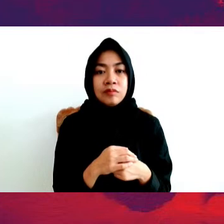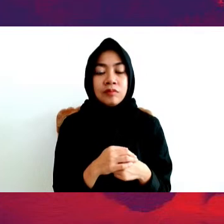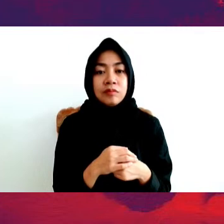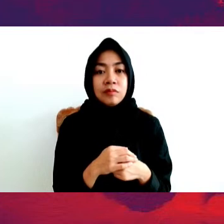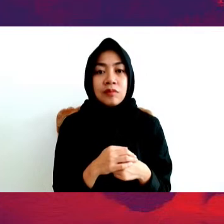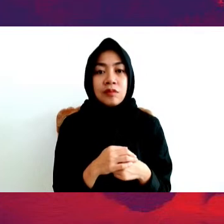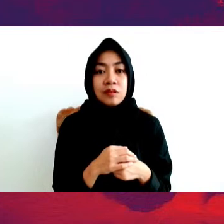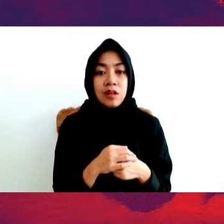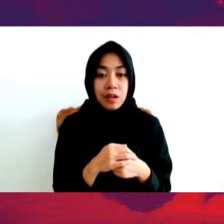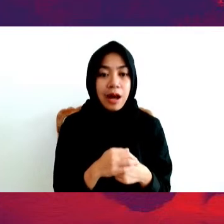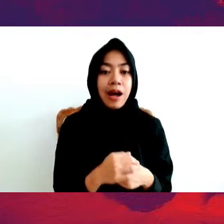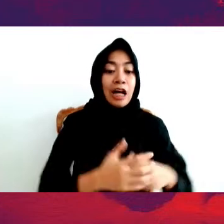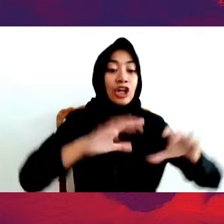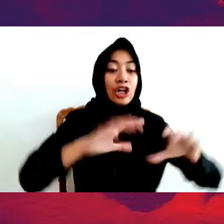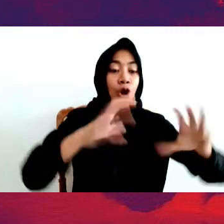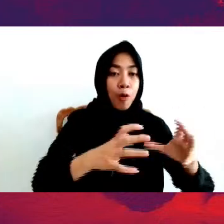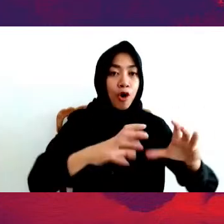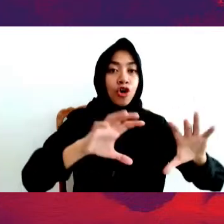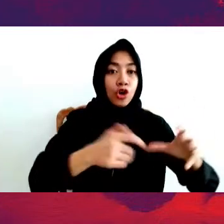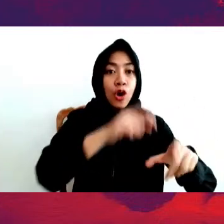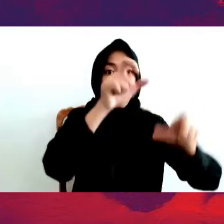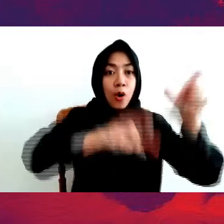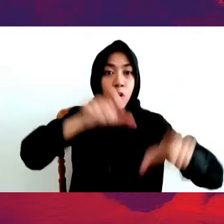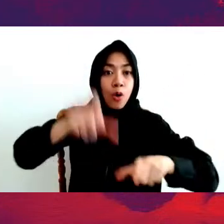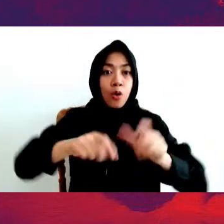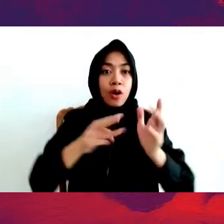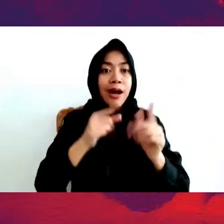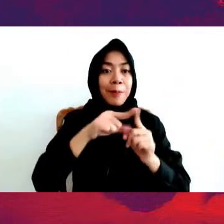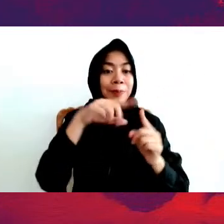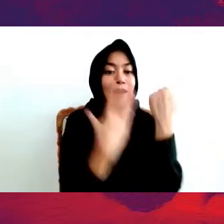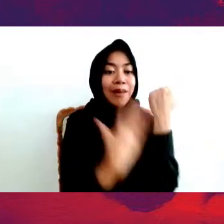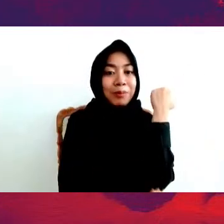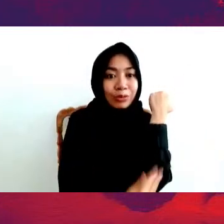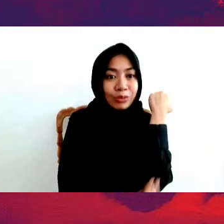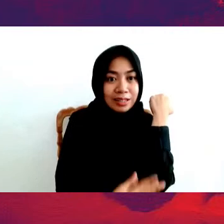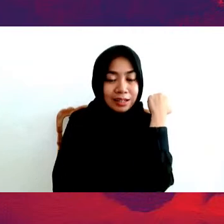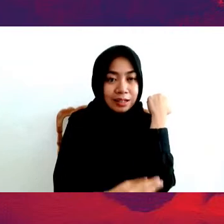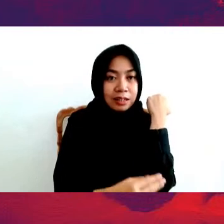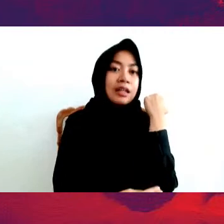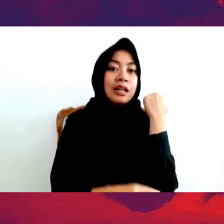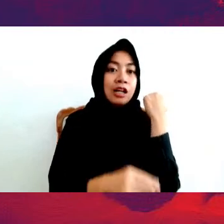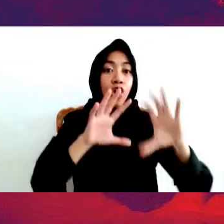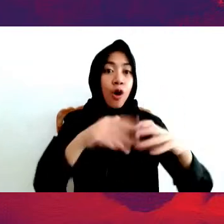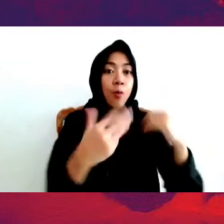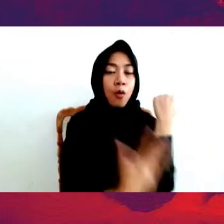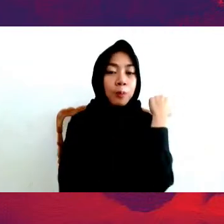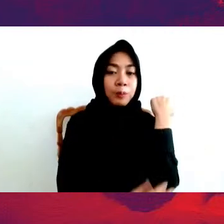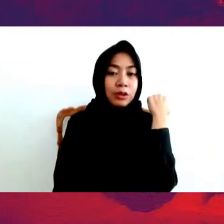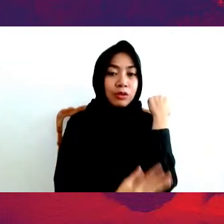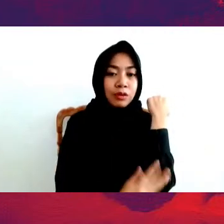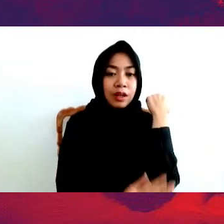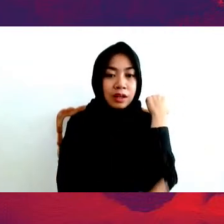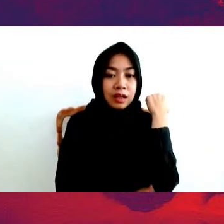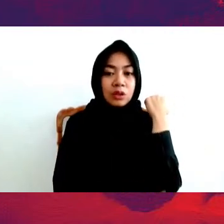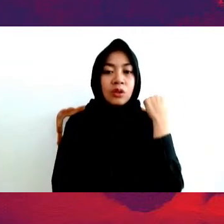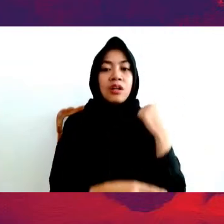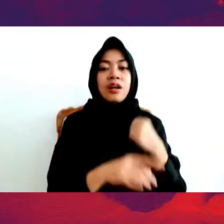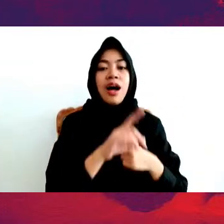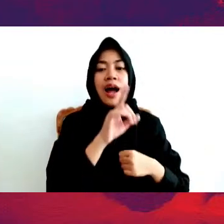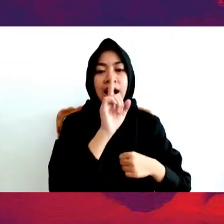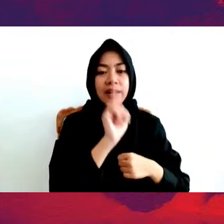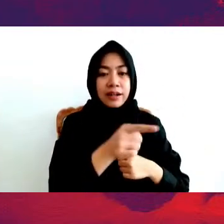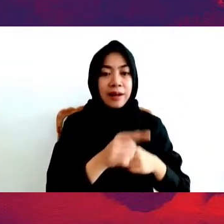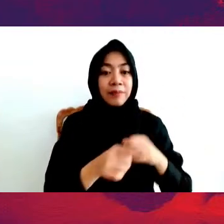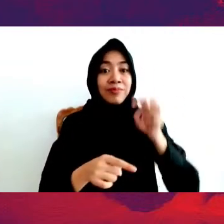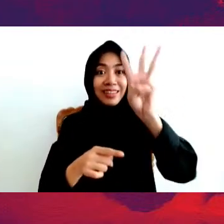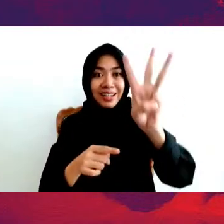the MPI poor, so we have 1.3 billion MPI poor people, almost 2/3 of this MPI poor